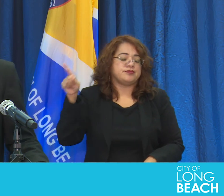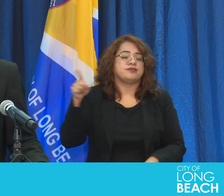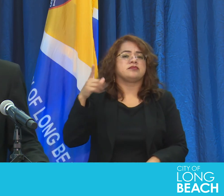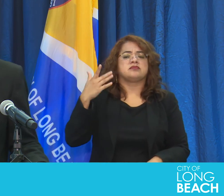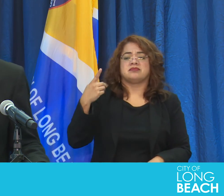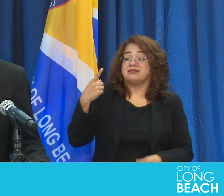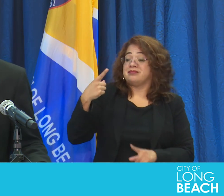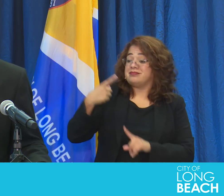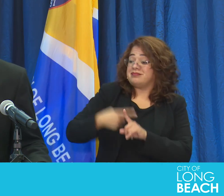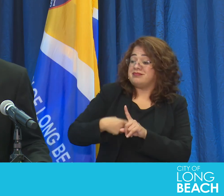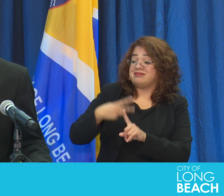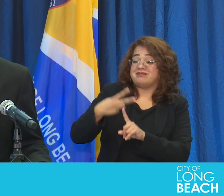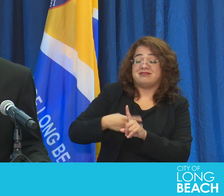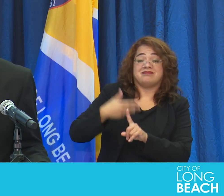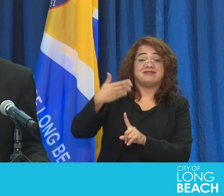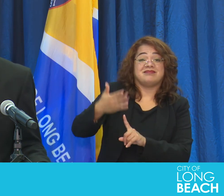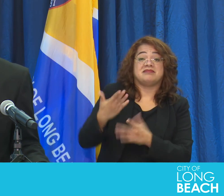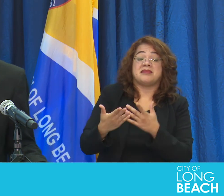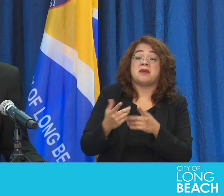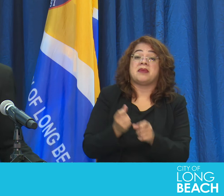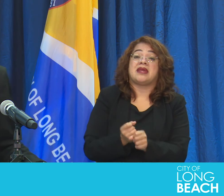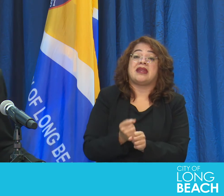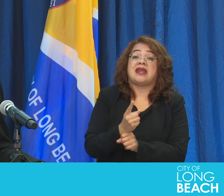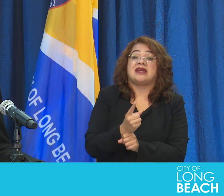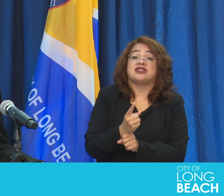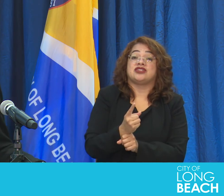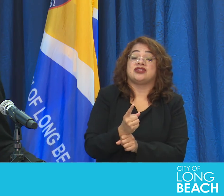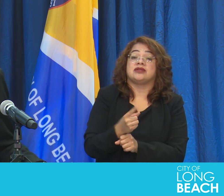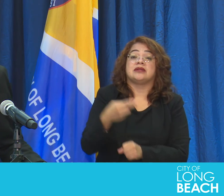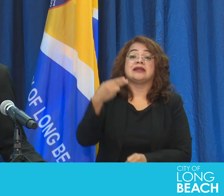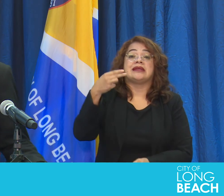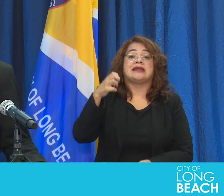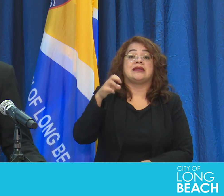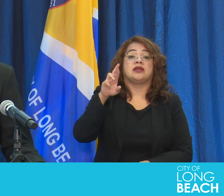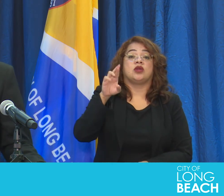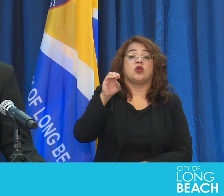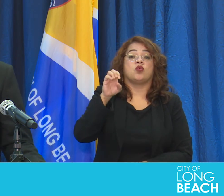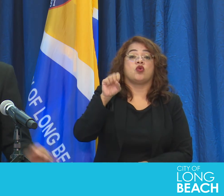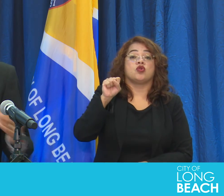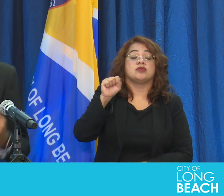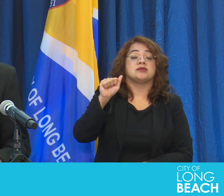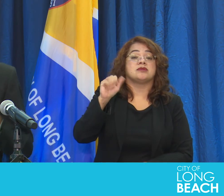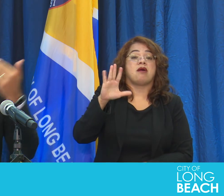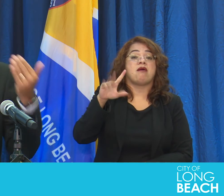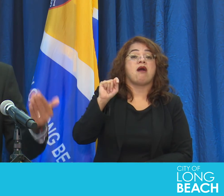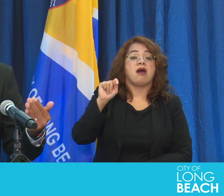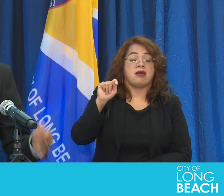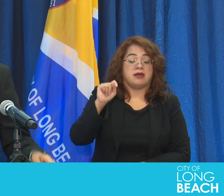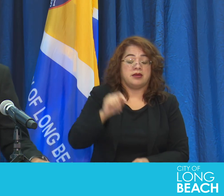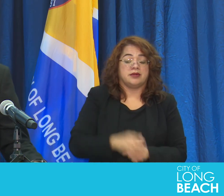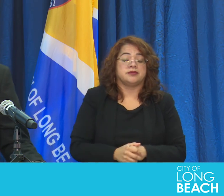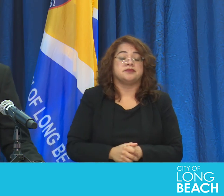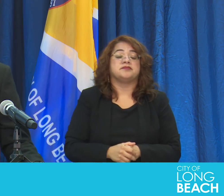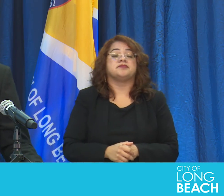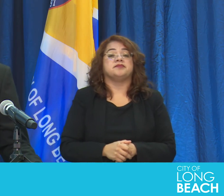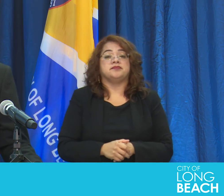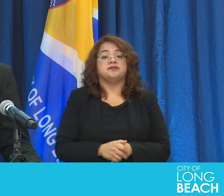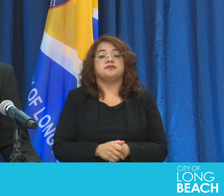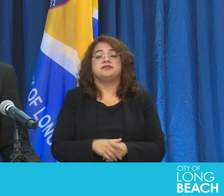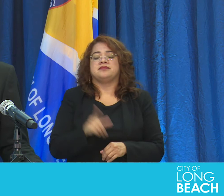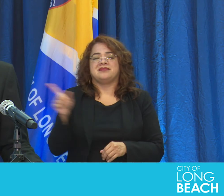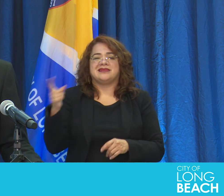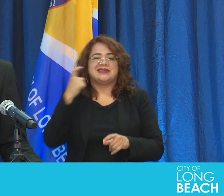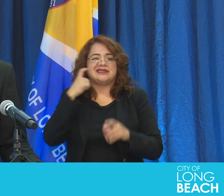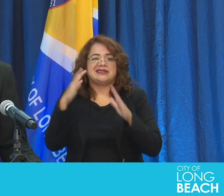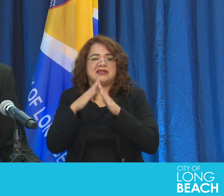months or even early next year could pass the HEROES Act. And the city manager mentioned this. And I want to reemphasize this again,